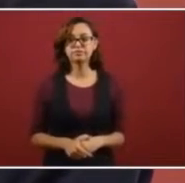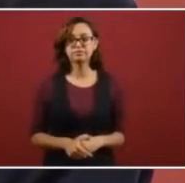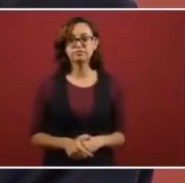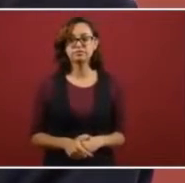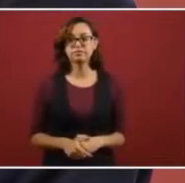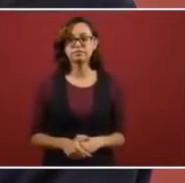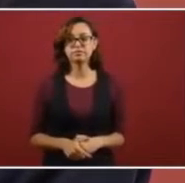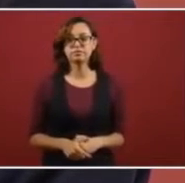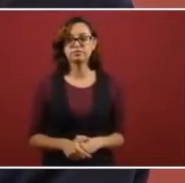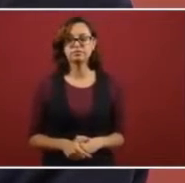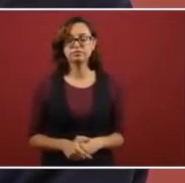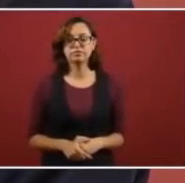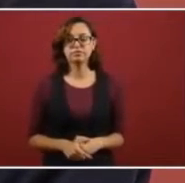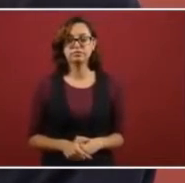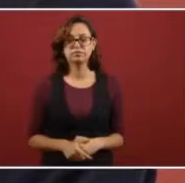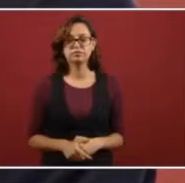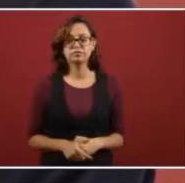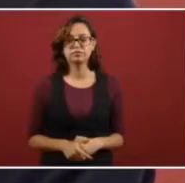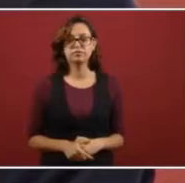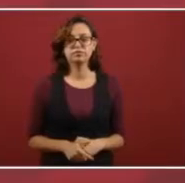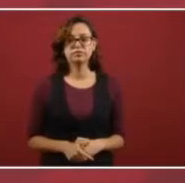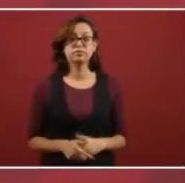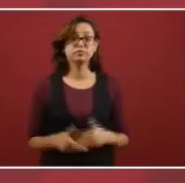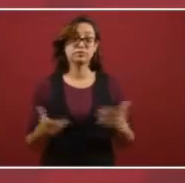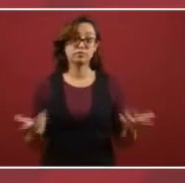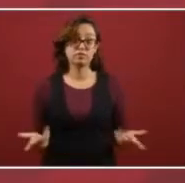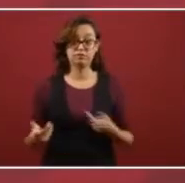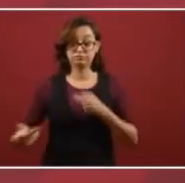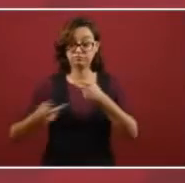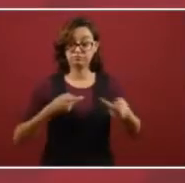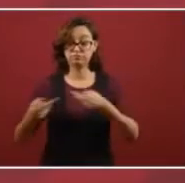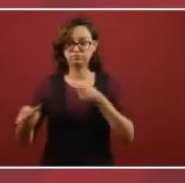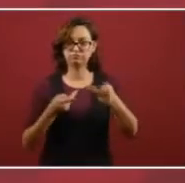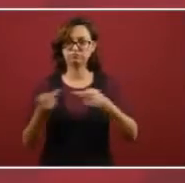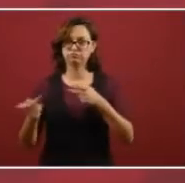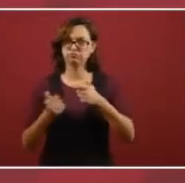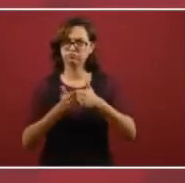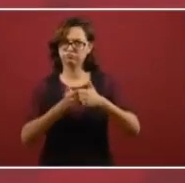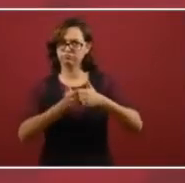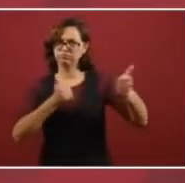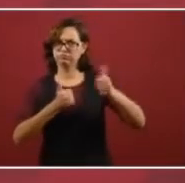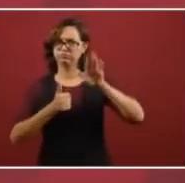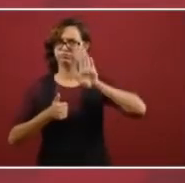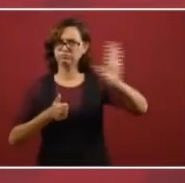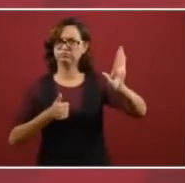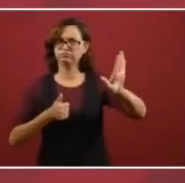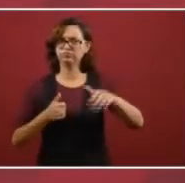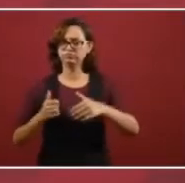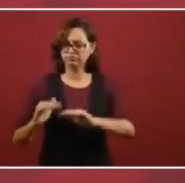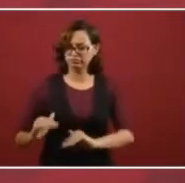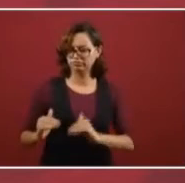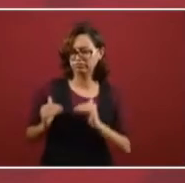This was planned in advance with a sovereign and